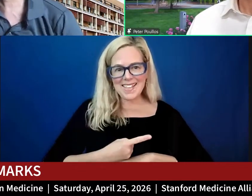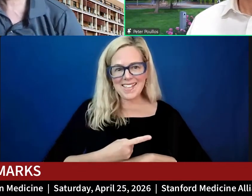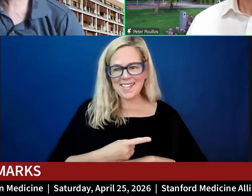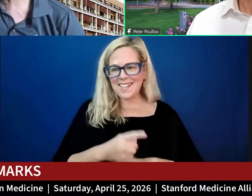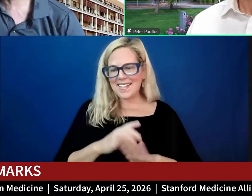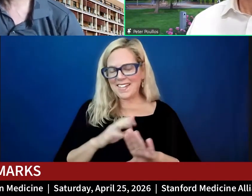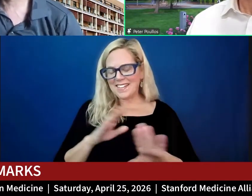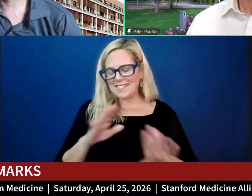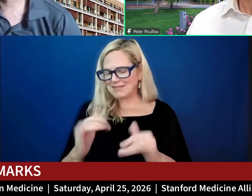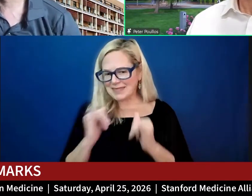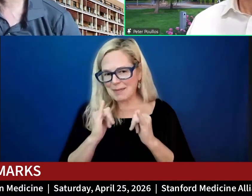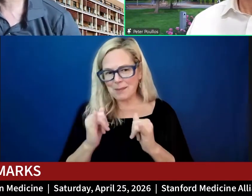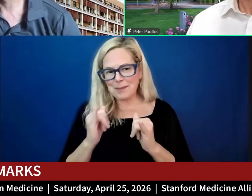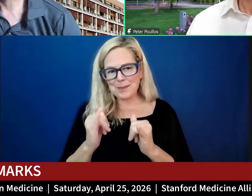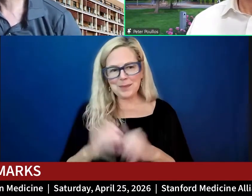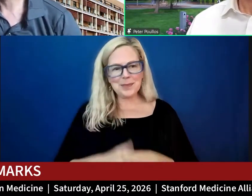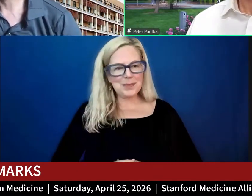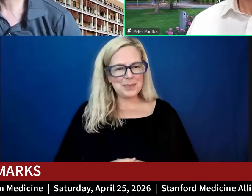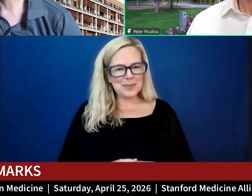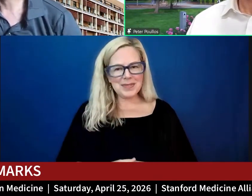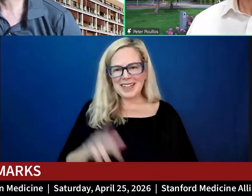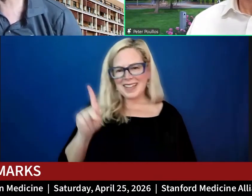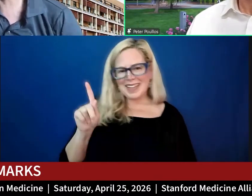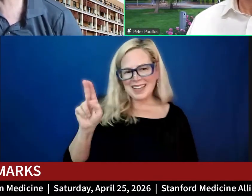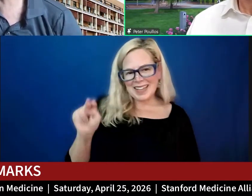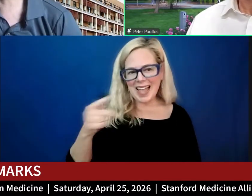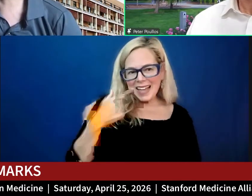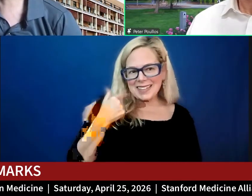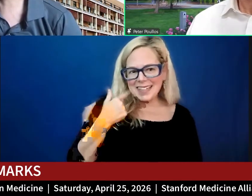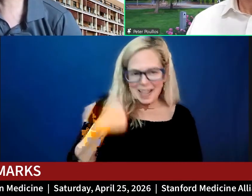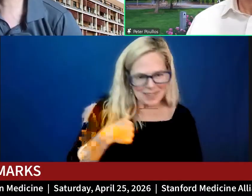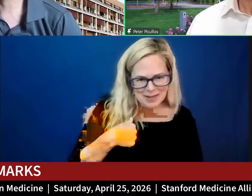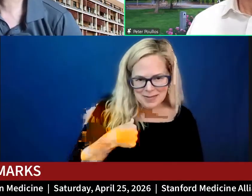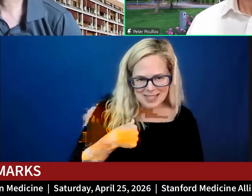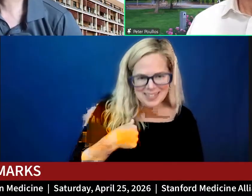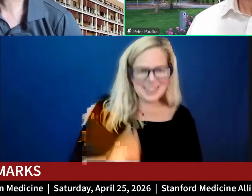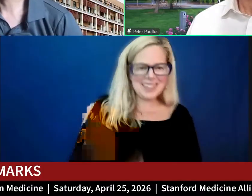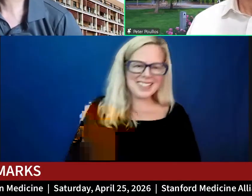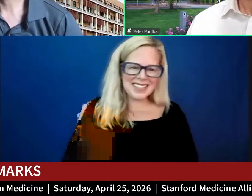had. Ken is laughing at me,